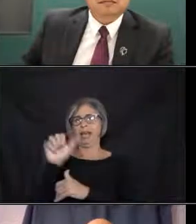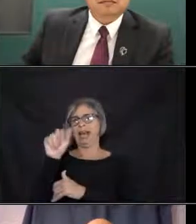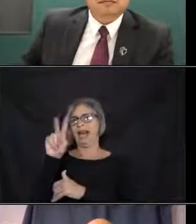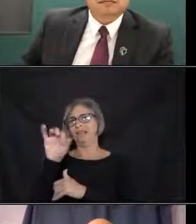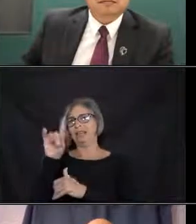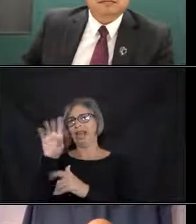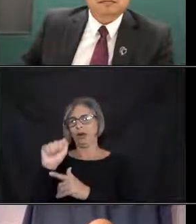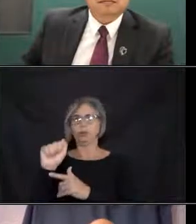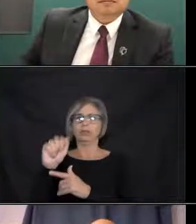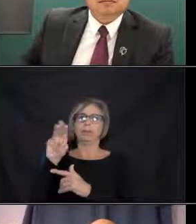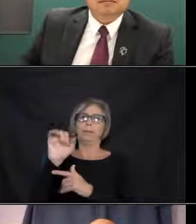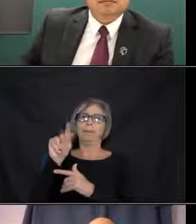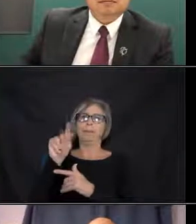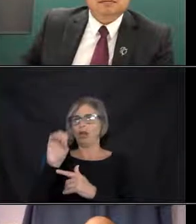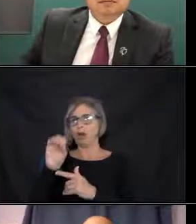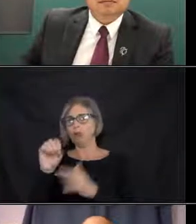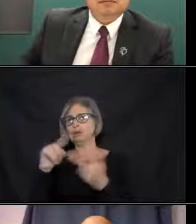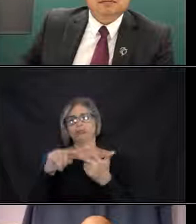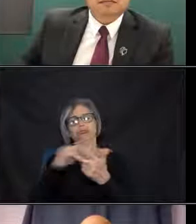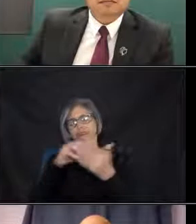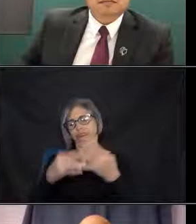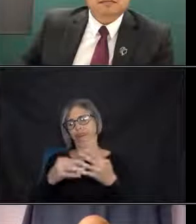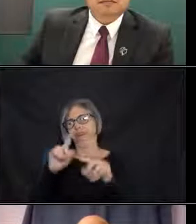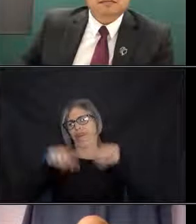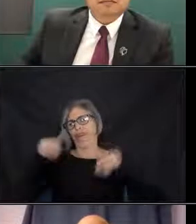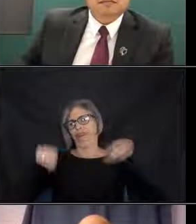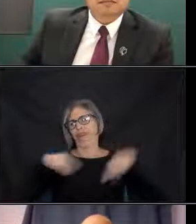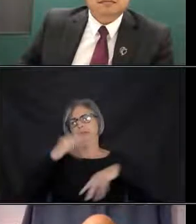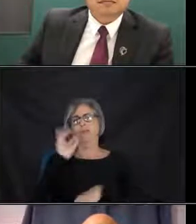mangoes, guavas, and other types of